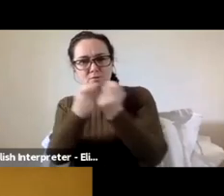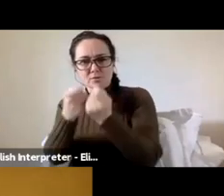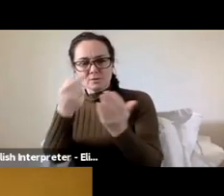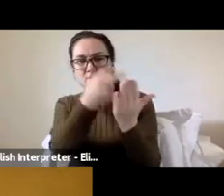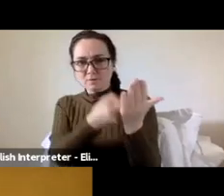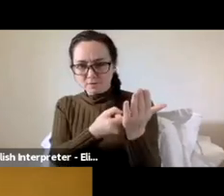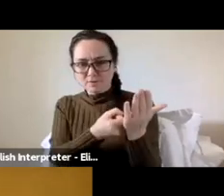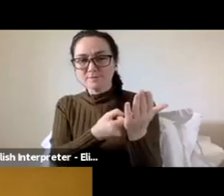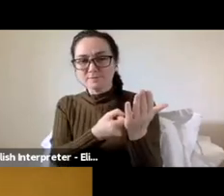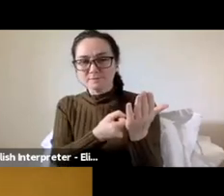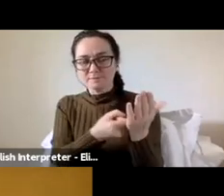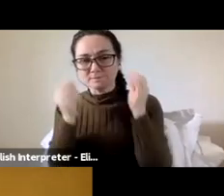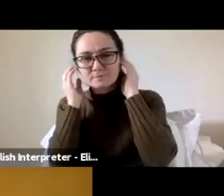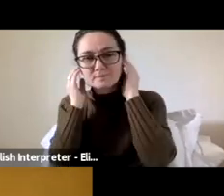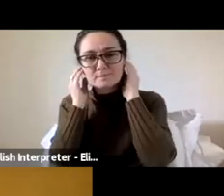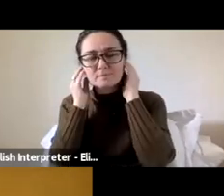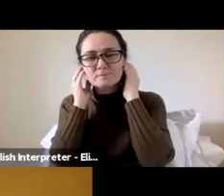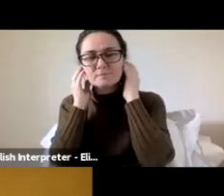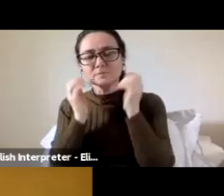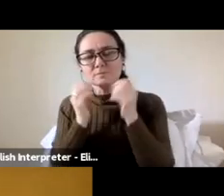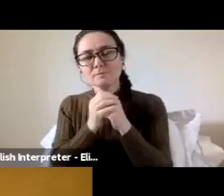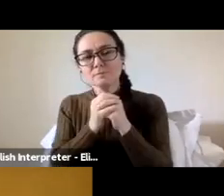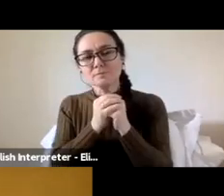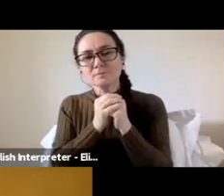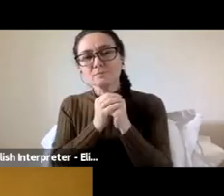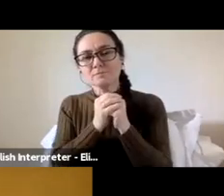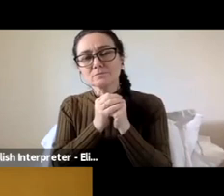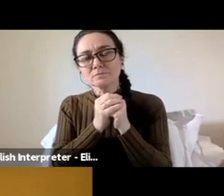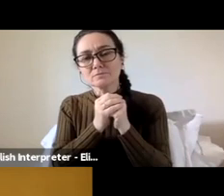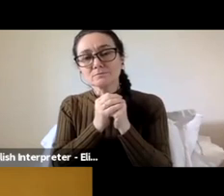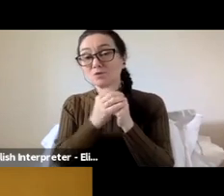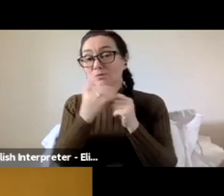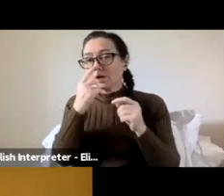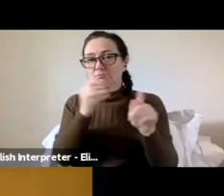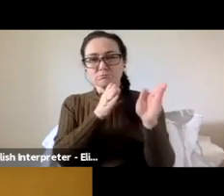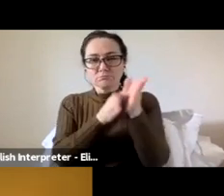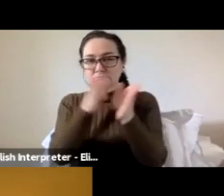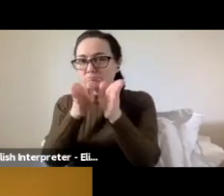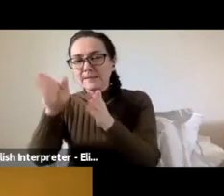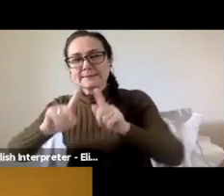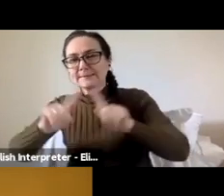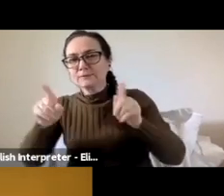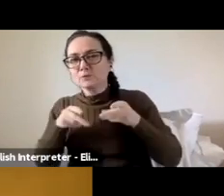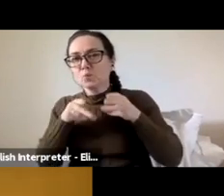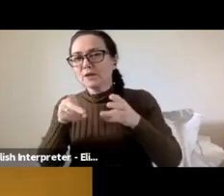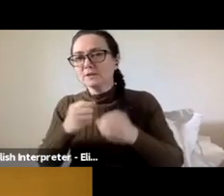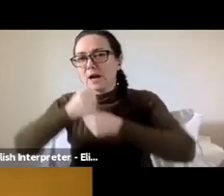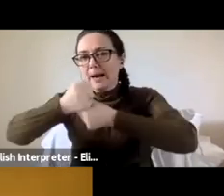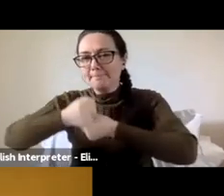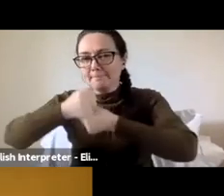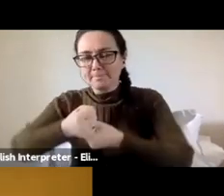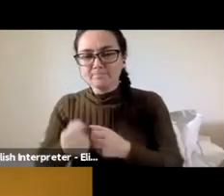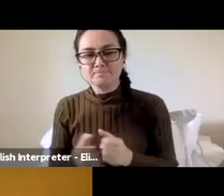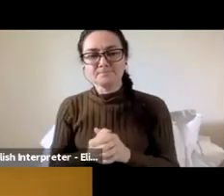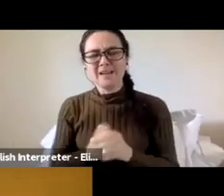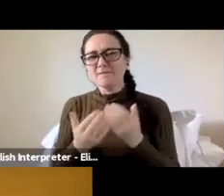tool, which is incredibly helpful for that, and then you go for them. Yeah. Brilliant. Okay, we've got a couple more